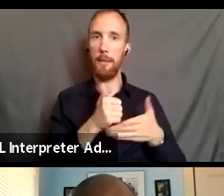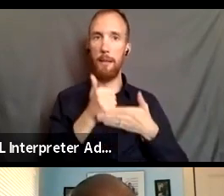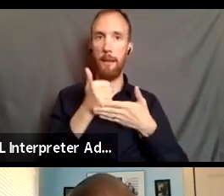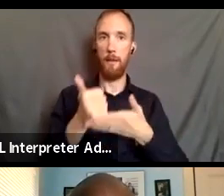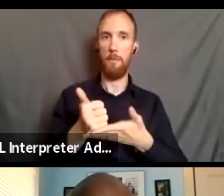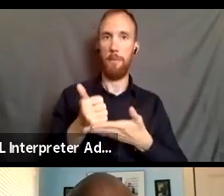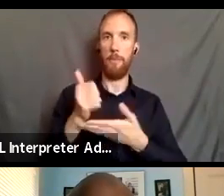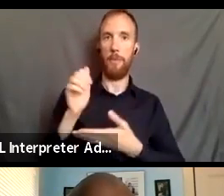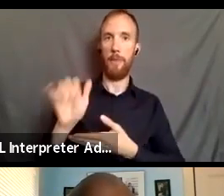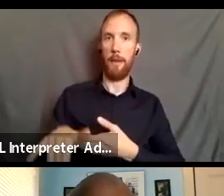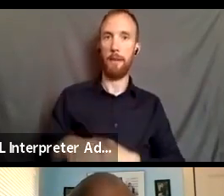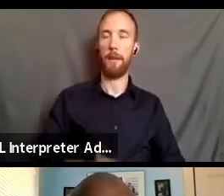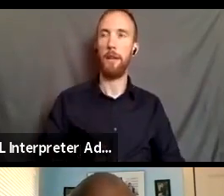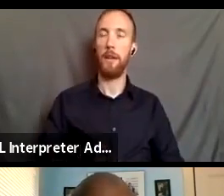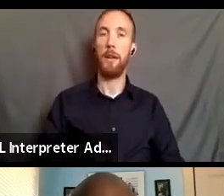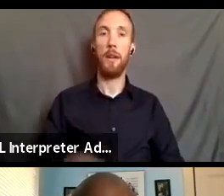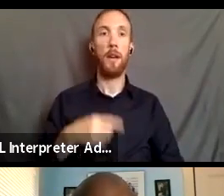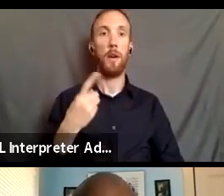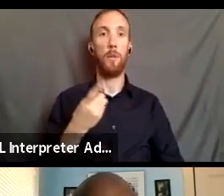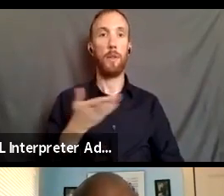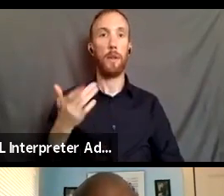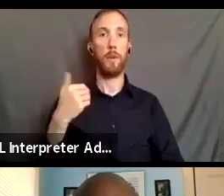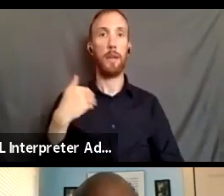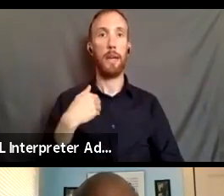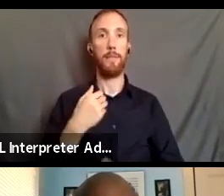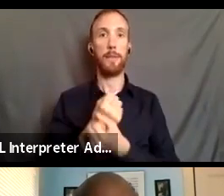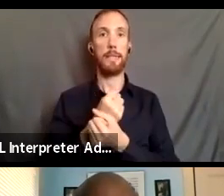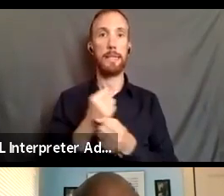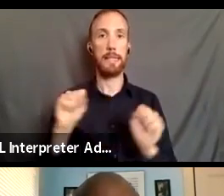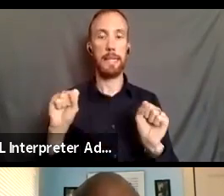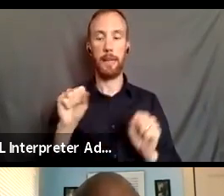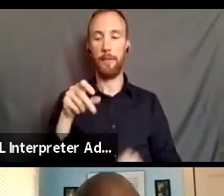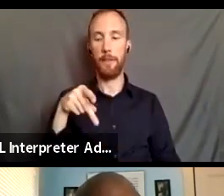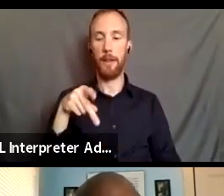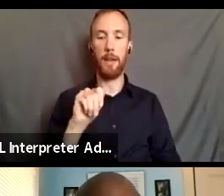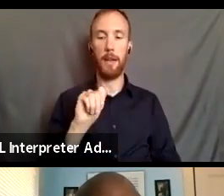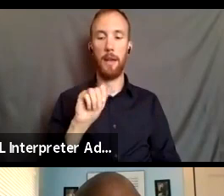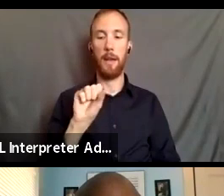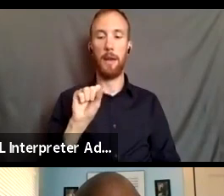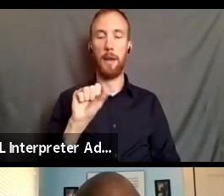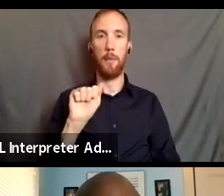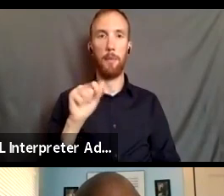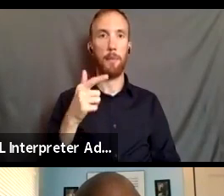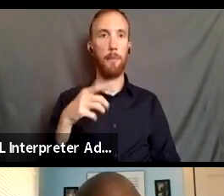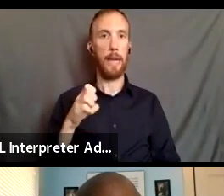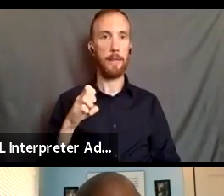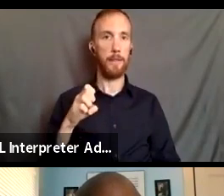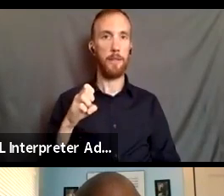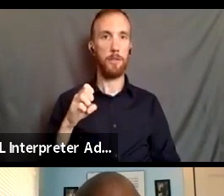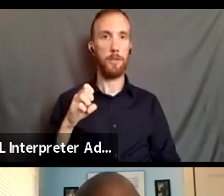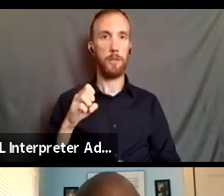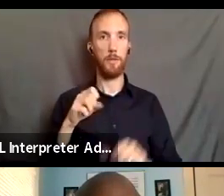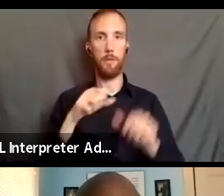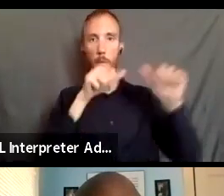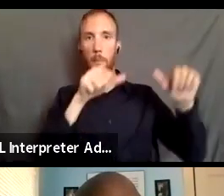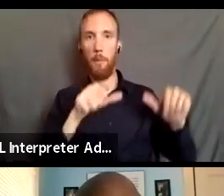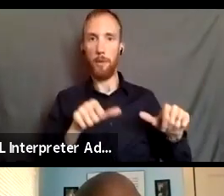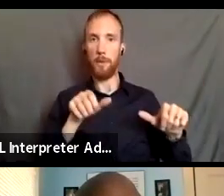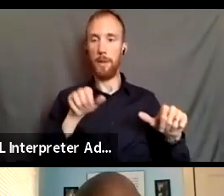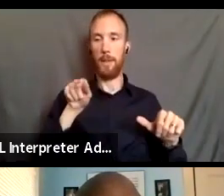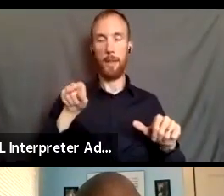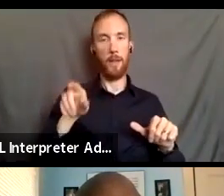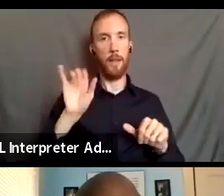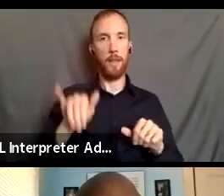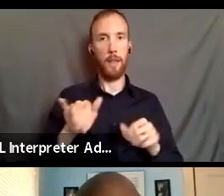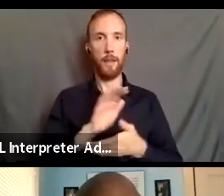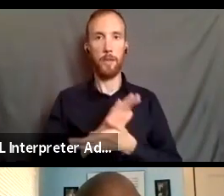um we happen to have safe passage at that school and the partnership between the community-based organization and the school is